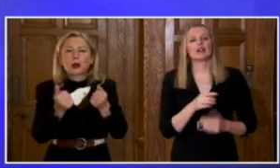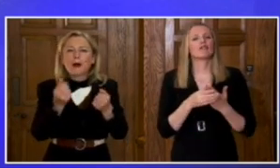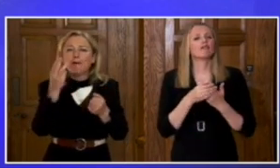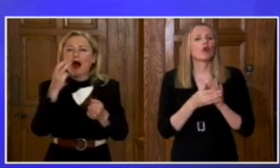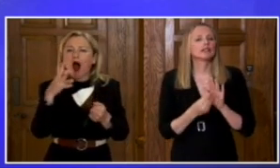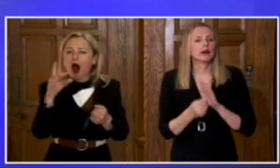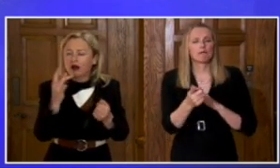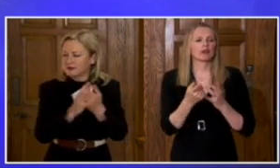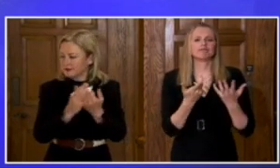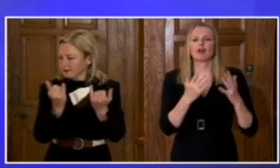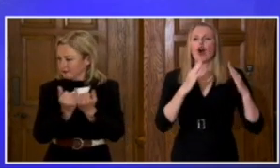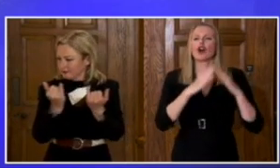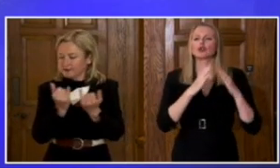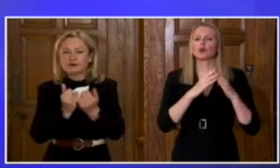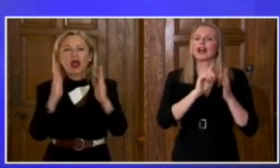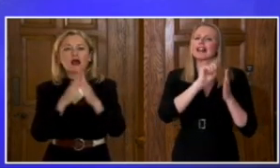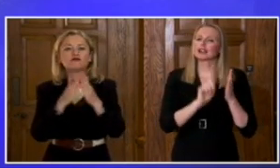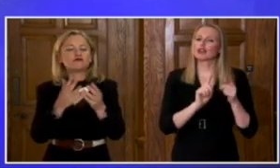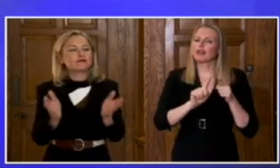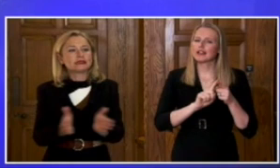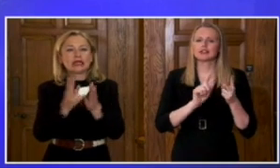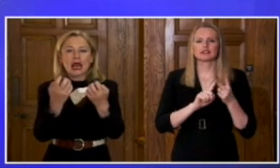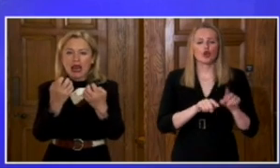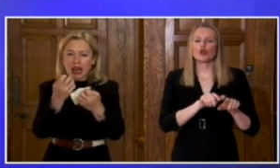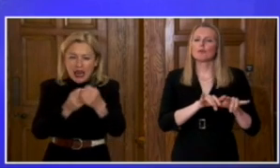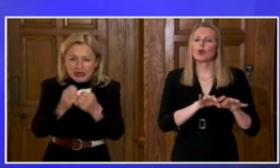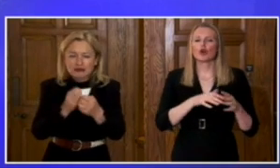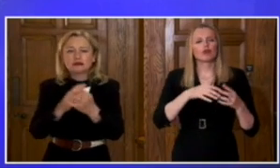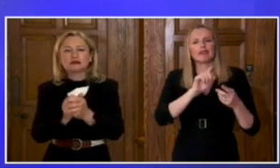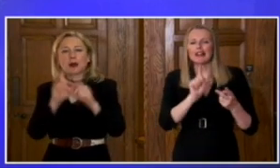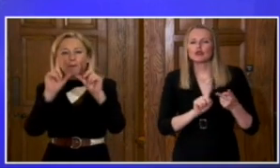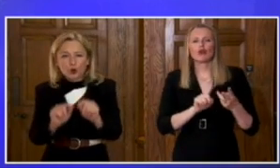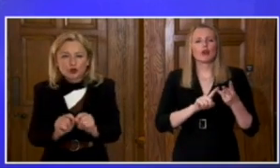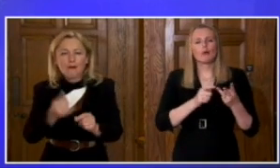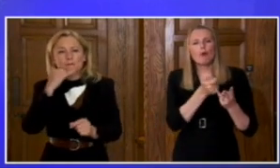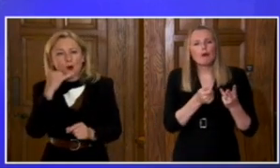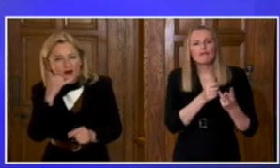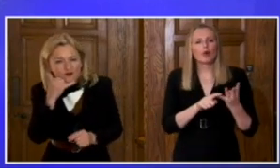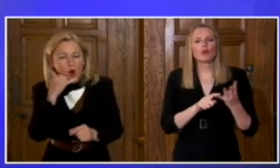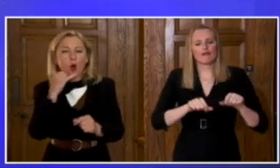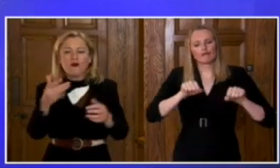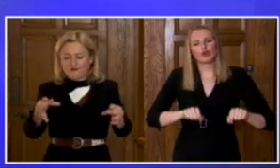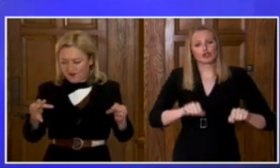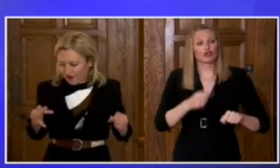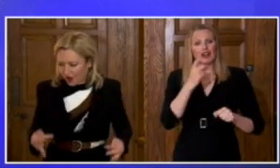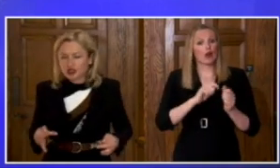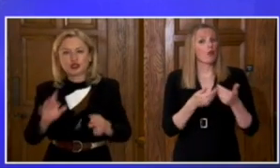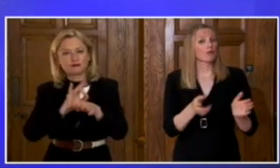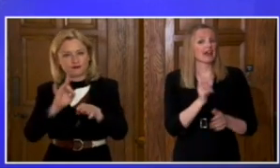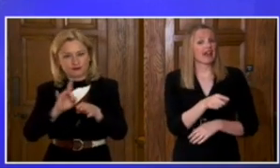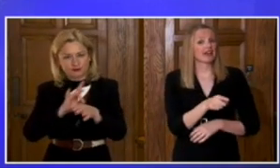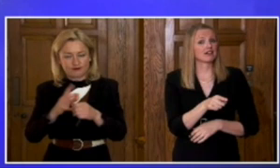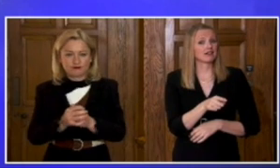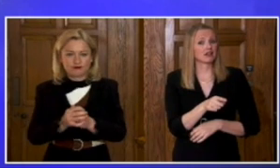stores selling household electrical appliances, computer and electronic equipment, mobile phones, and furniture and furnishings.